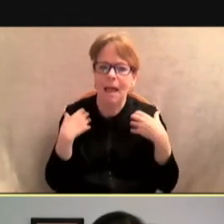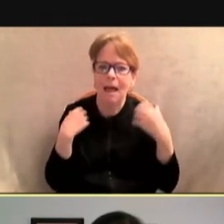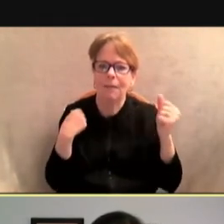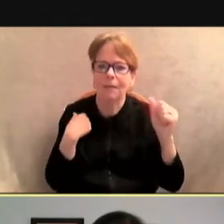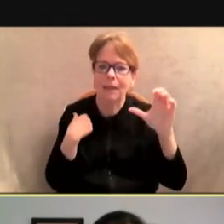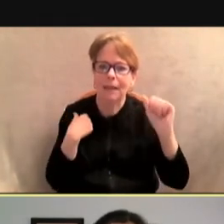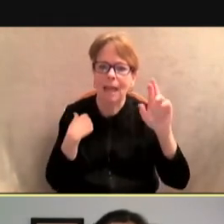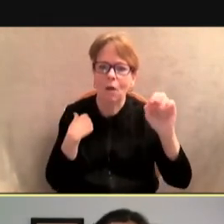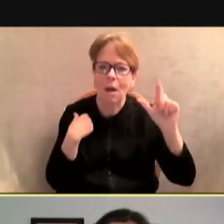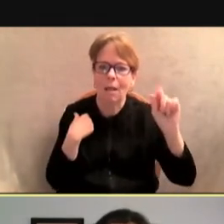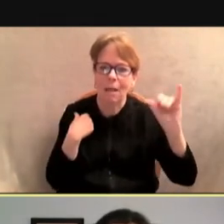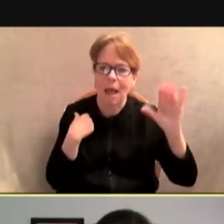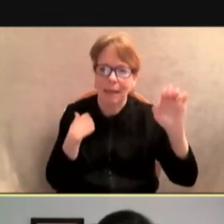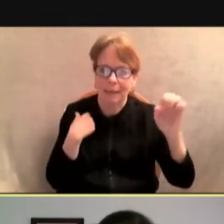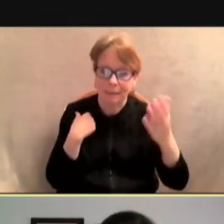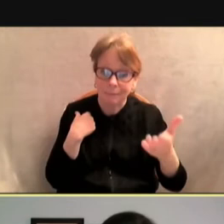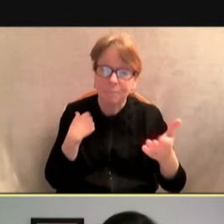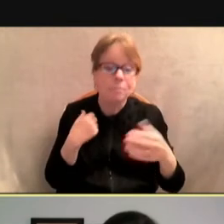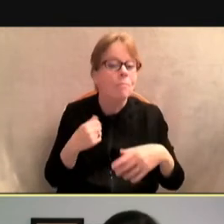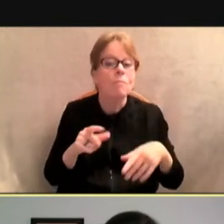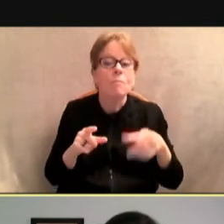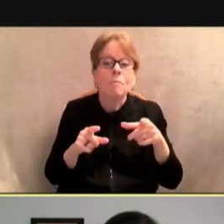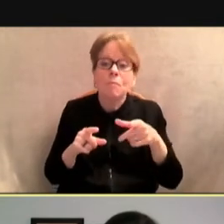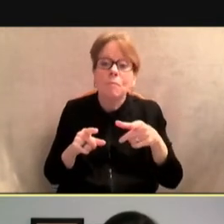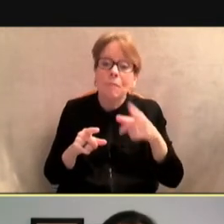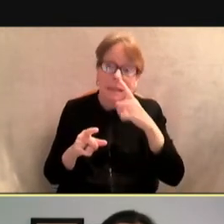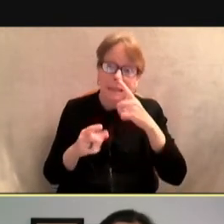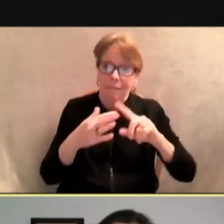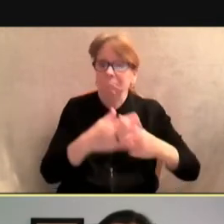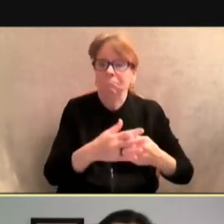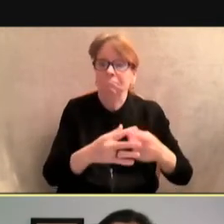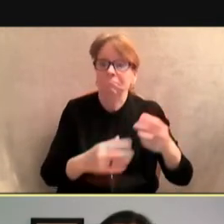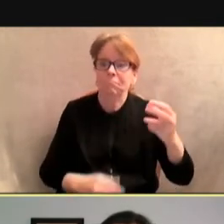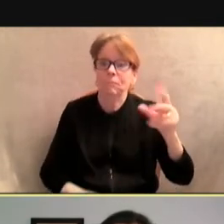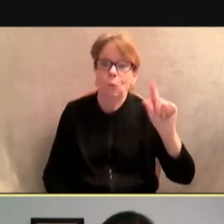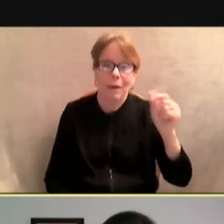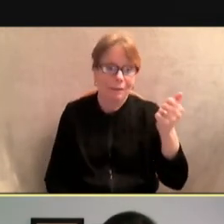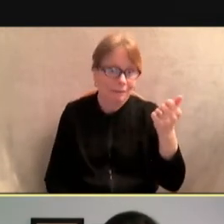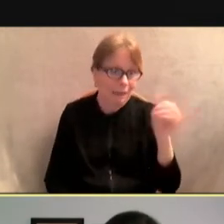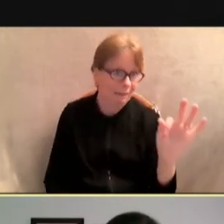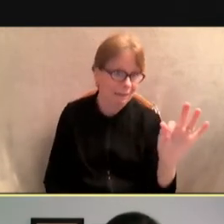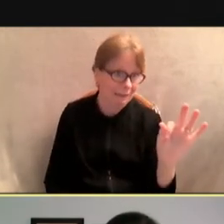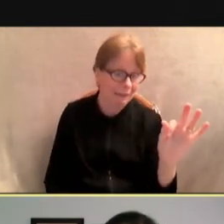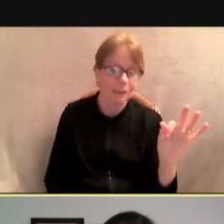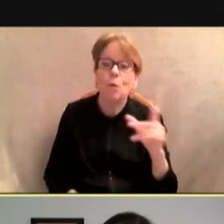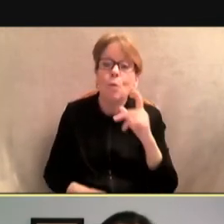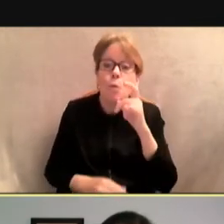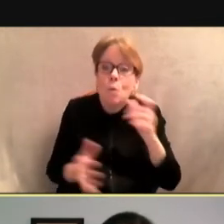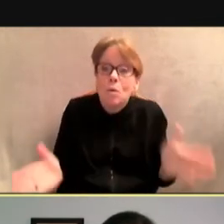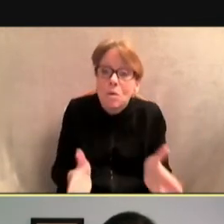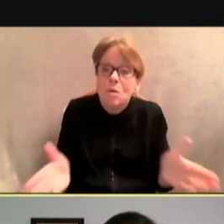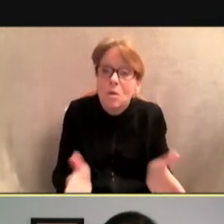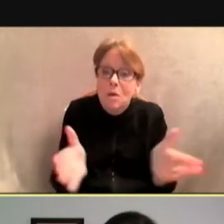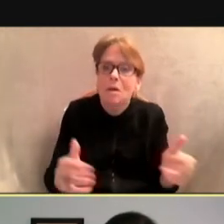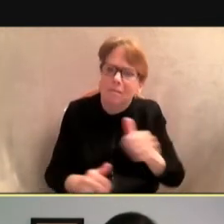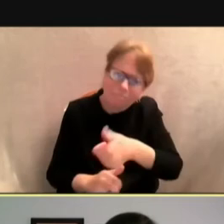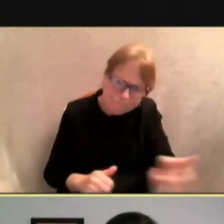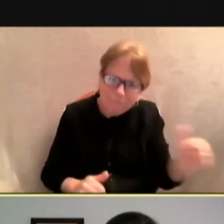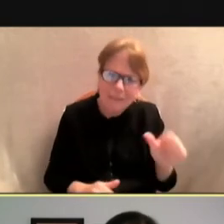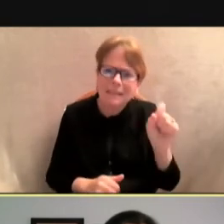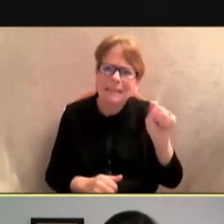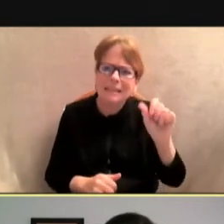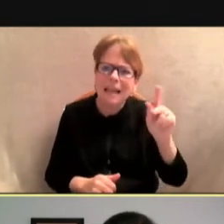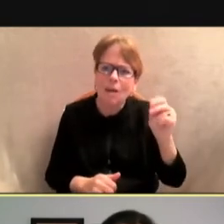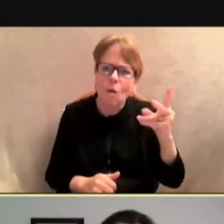These core competencies were promulgated in 2019, and they are a set of stakeholder-driven guidelines for comprehensive disability